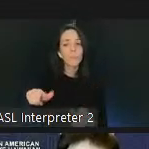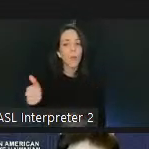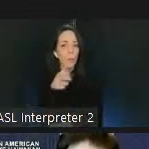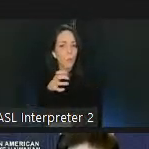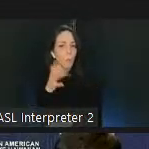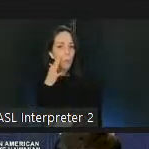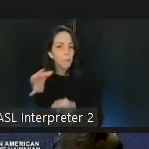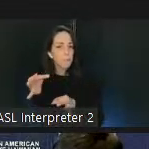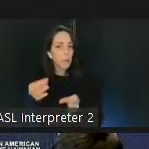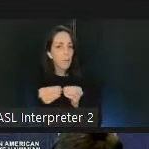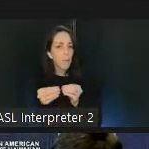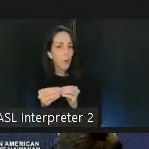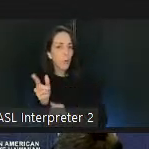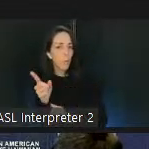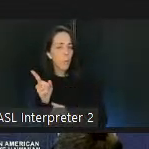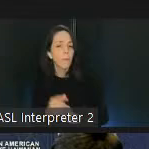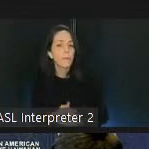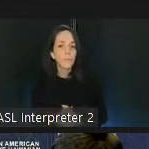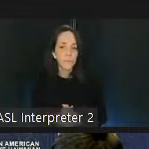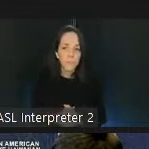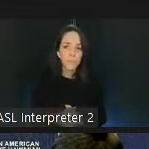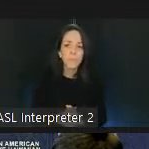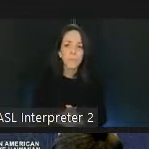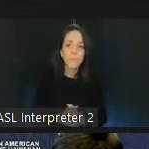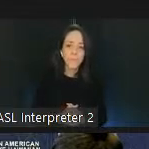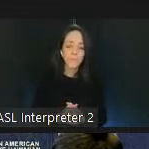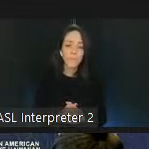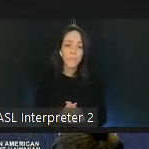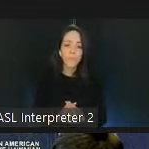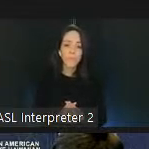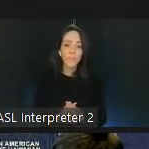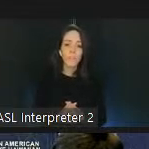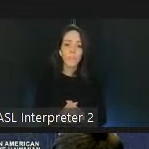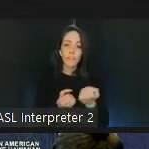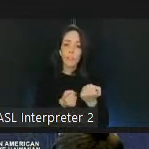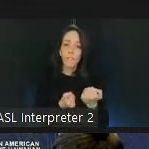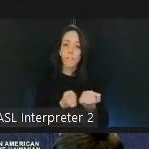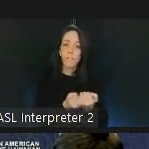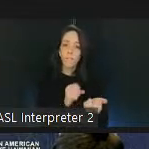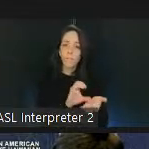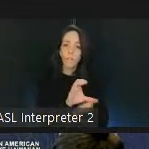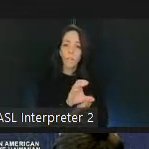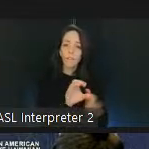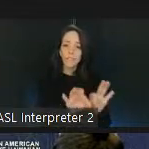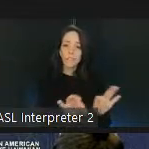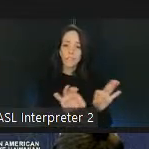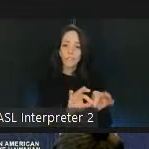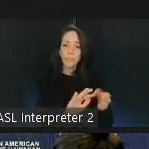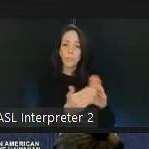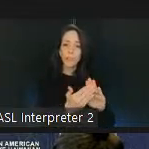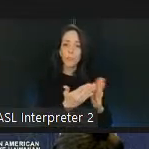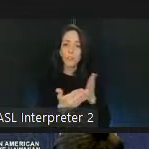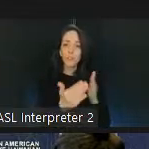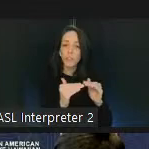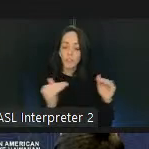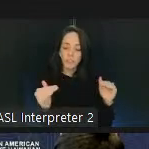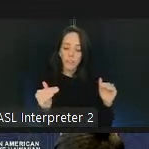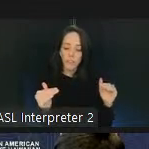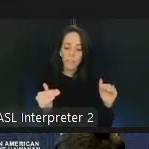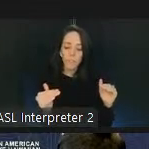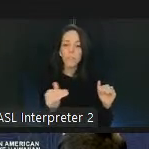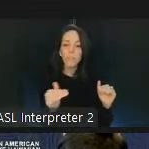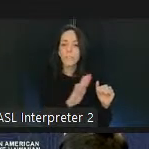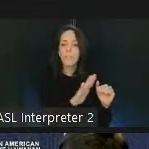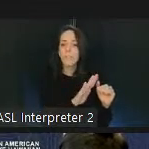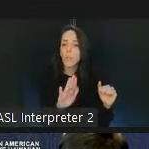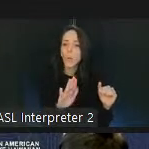moment. Funding essential community service levels. Washington County services are essential to the